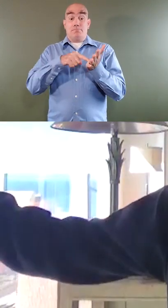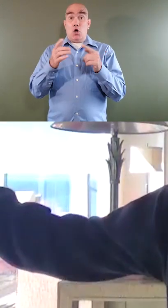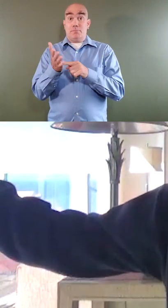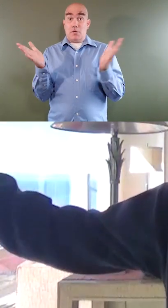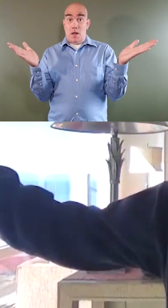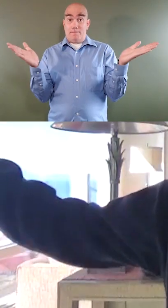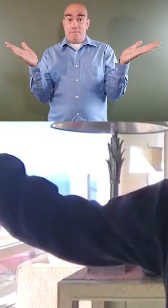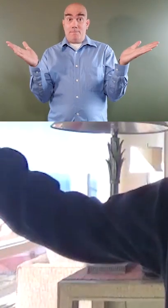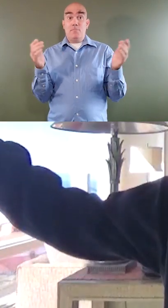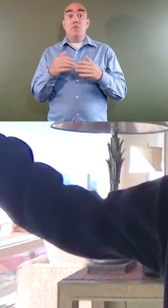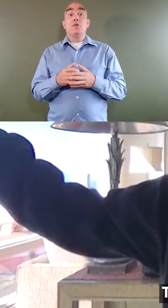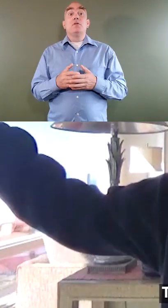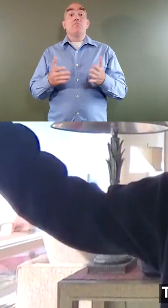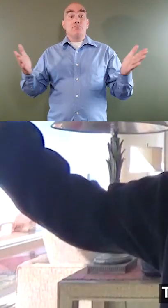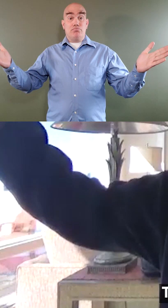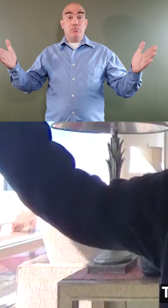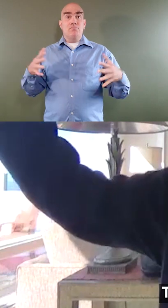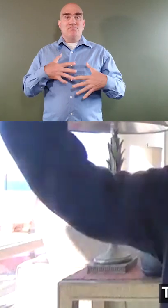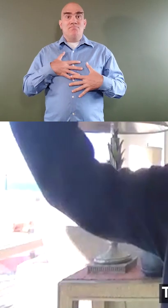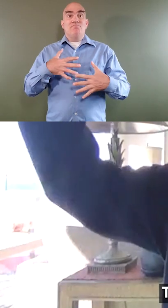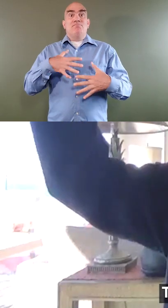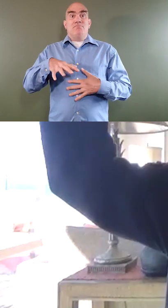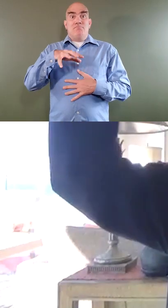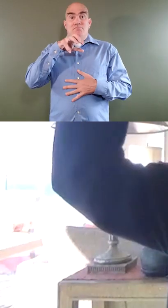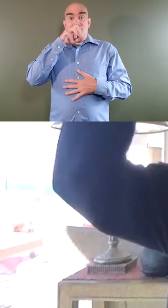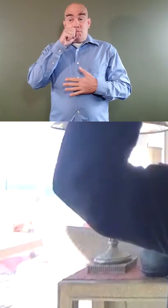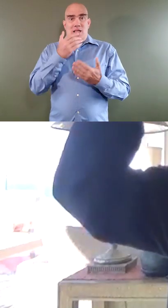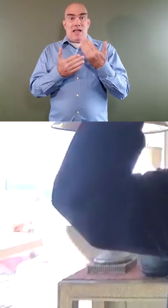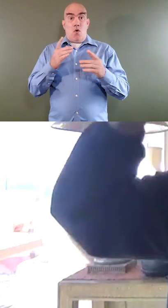up. Take a deep breath overhead